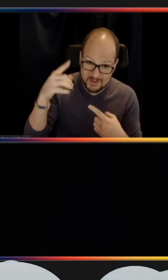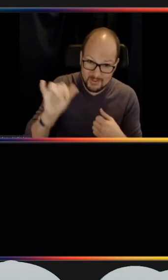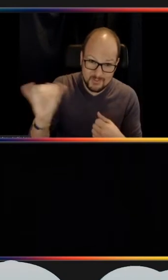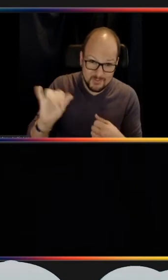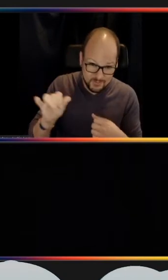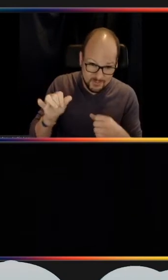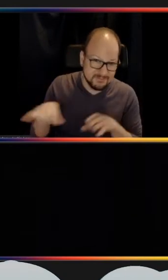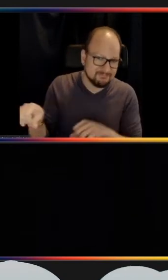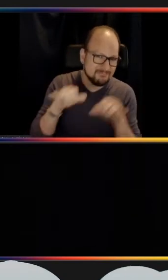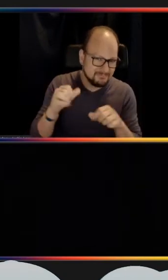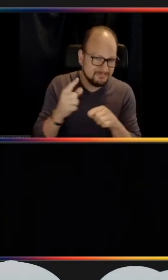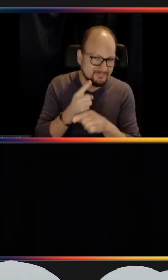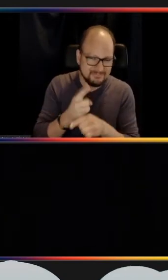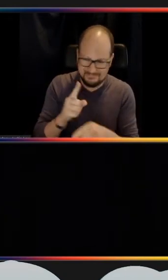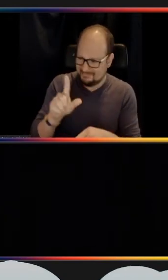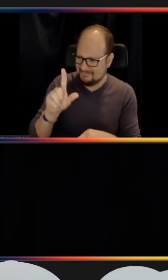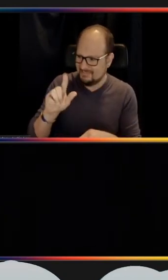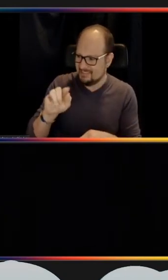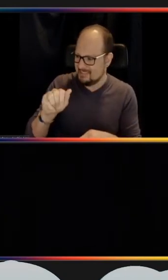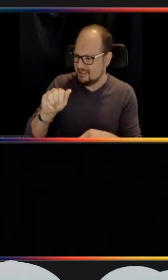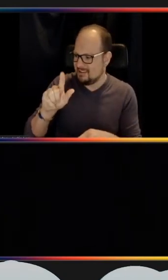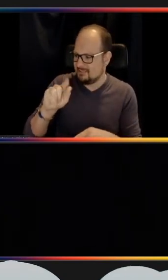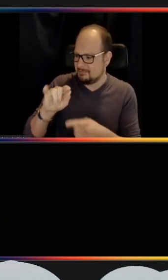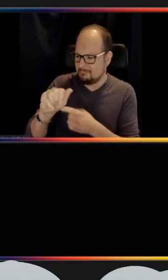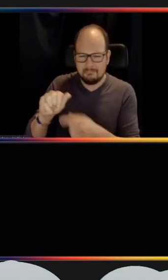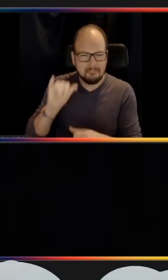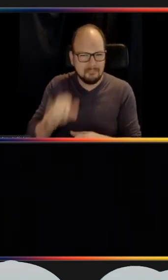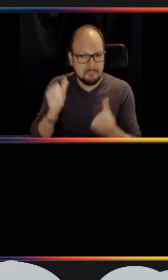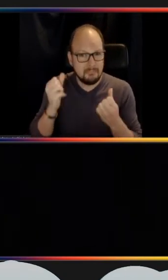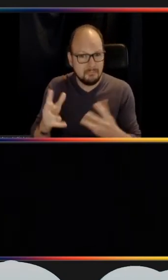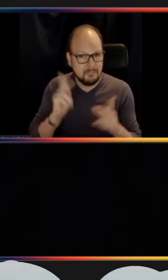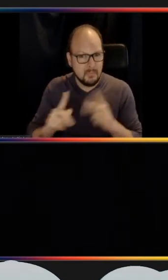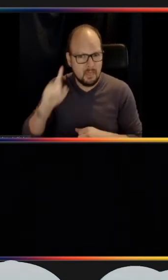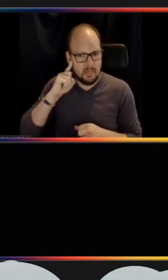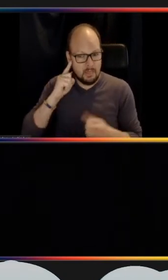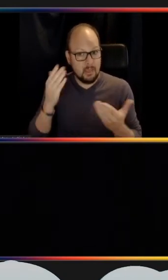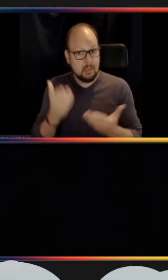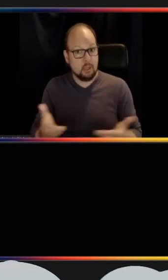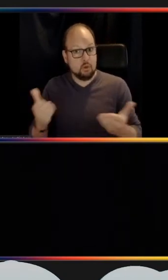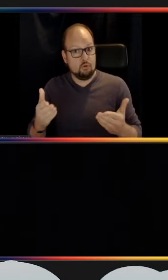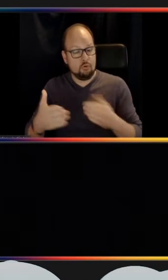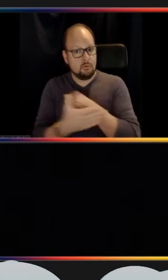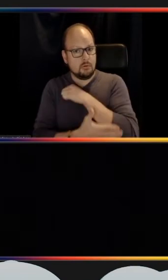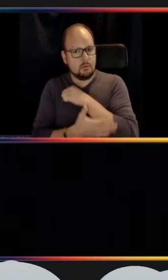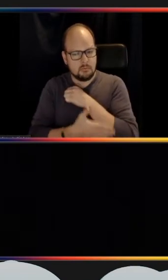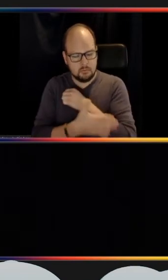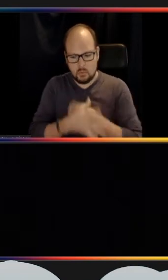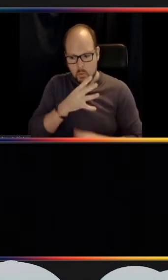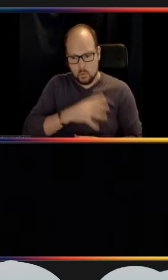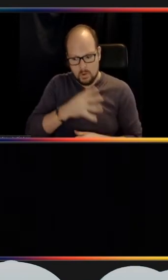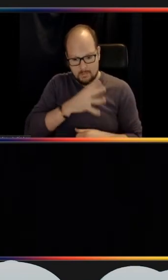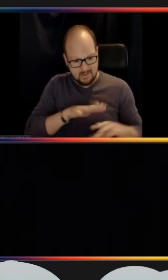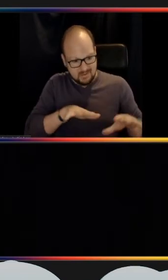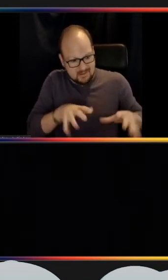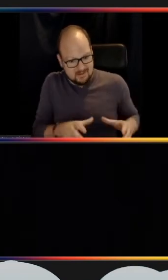think it's this way because I think people are starting to notice, especially in this country, that Latina women have to work